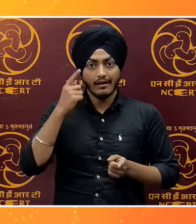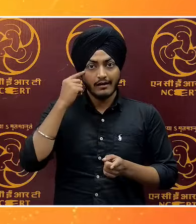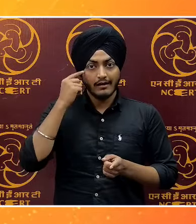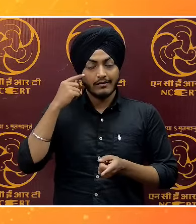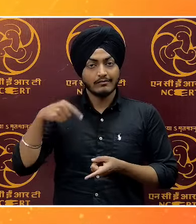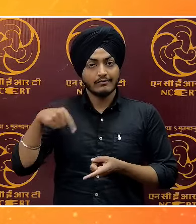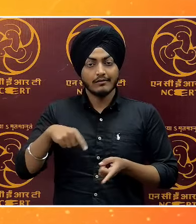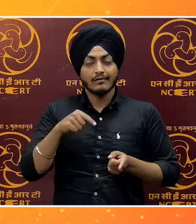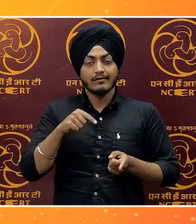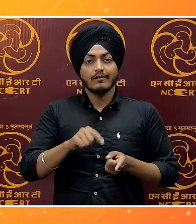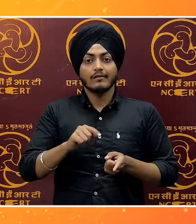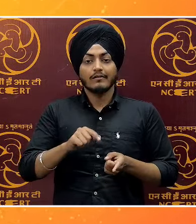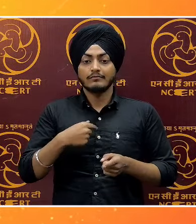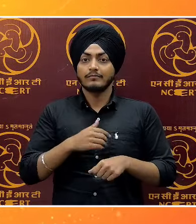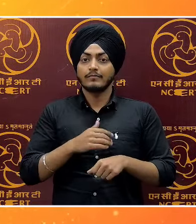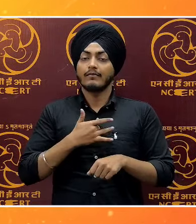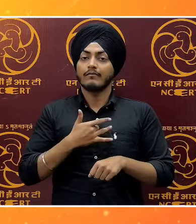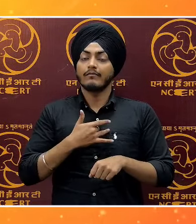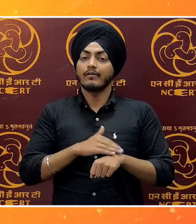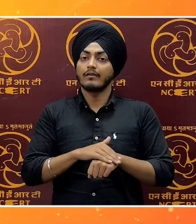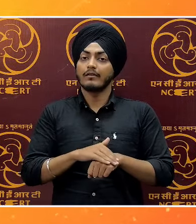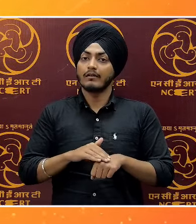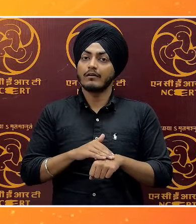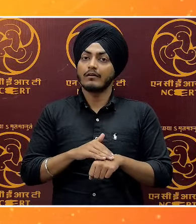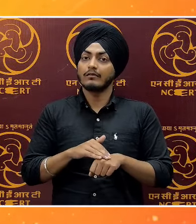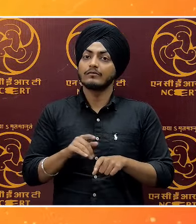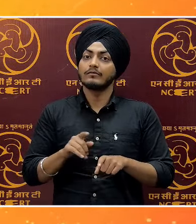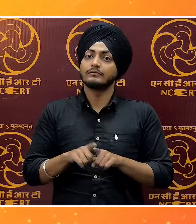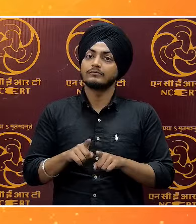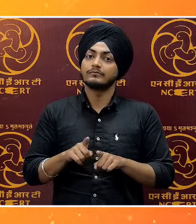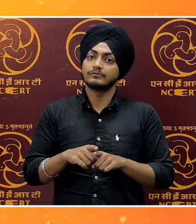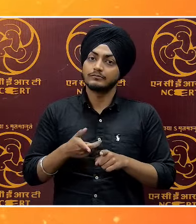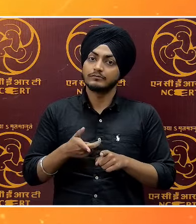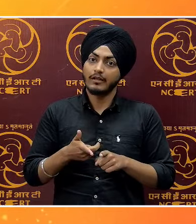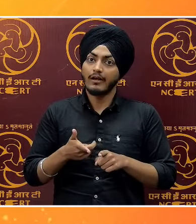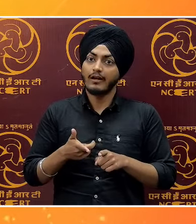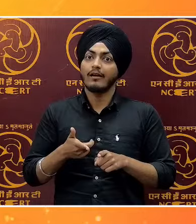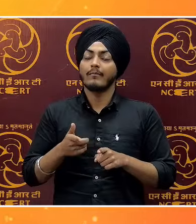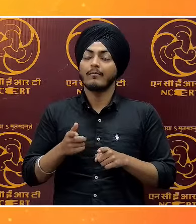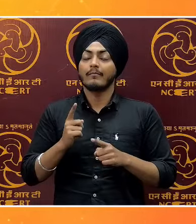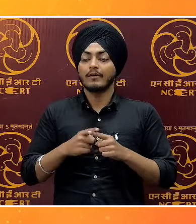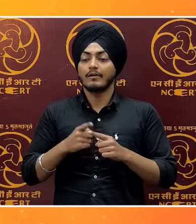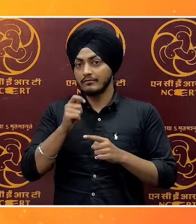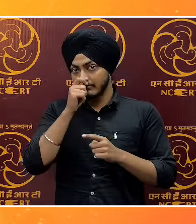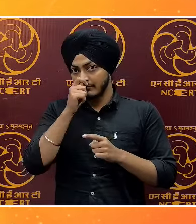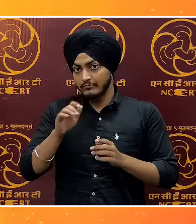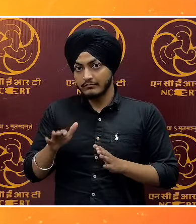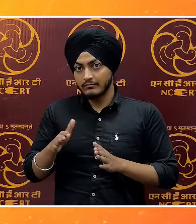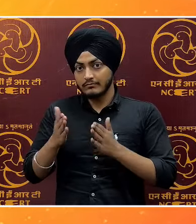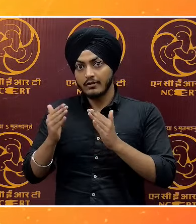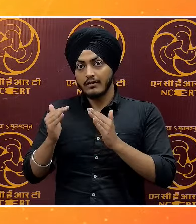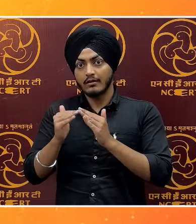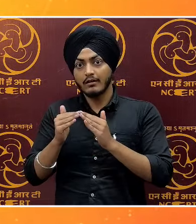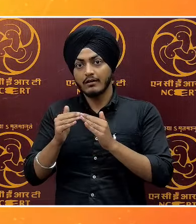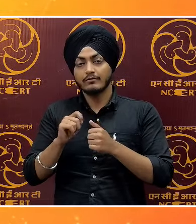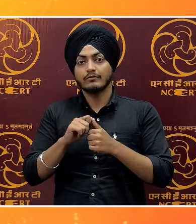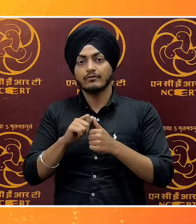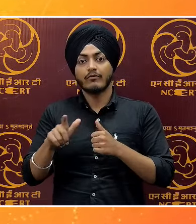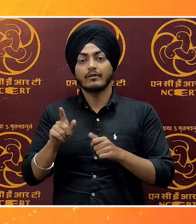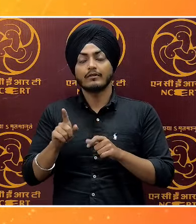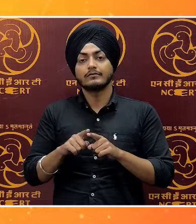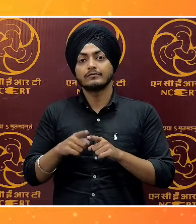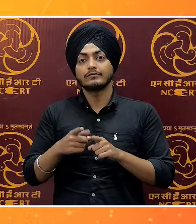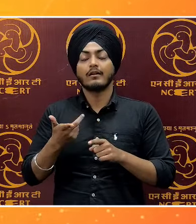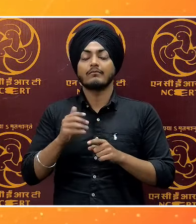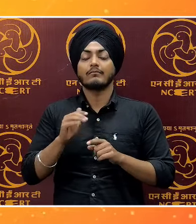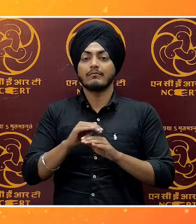can easily see it, feel it, can feel the stem of the trees, the houses. So in this way they can